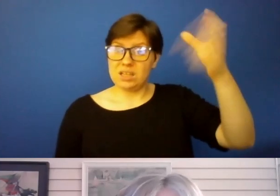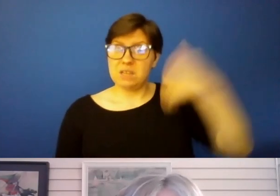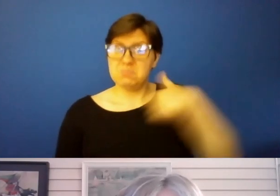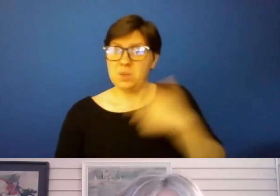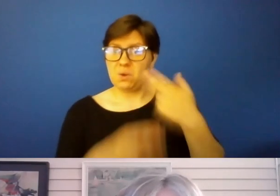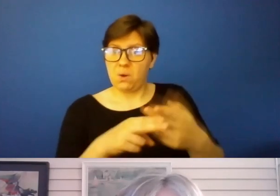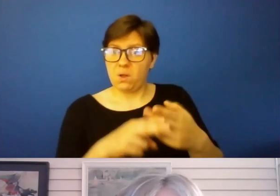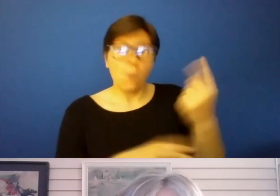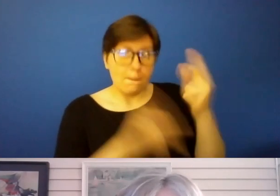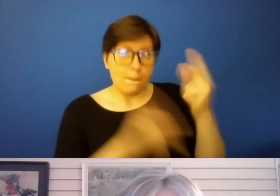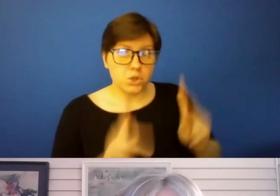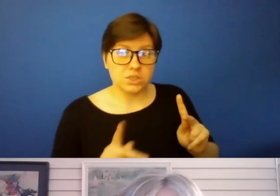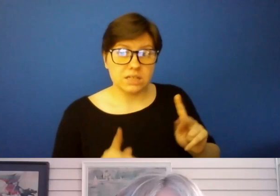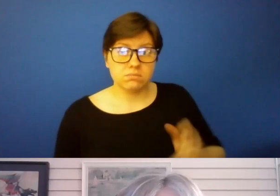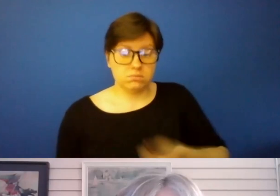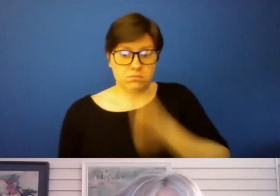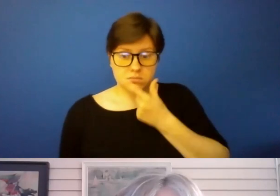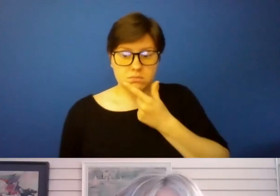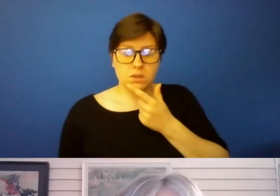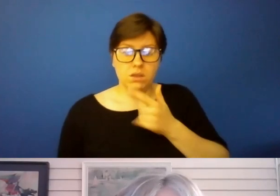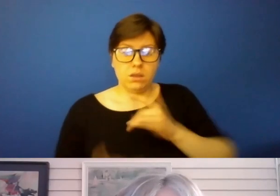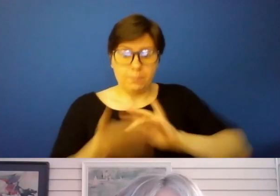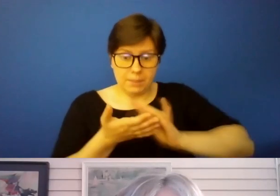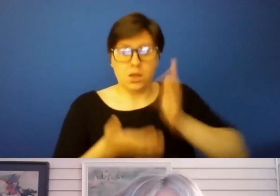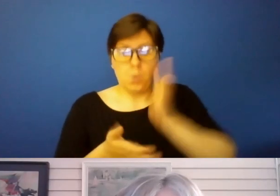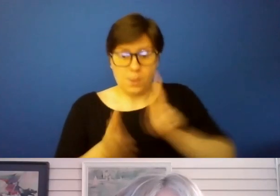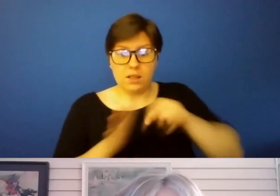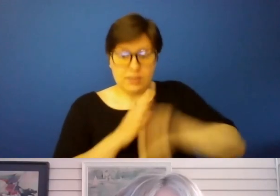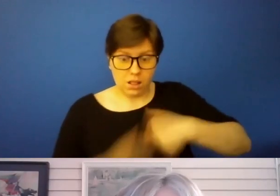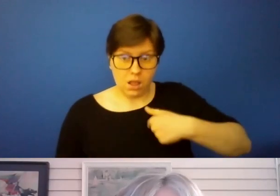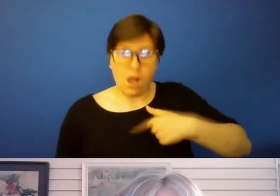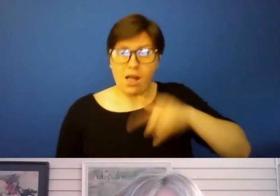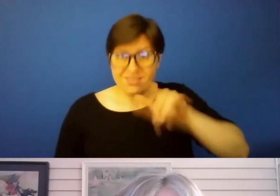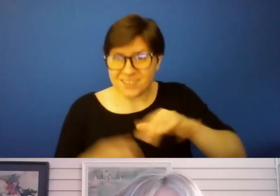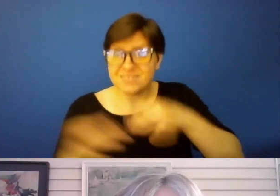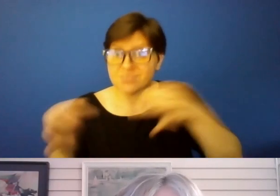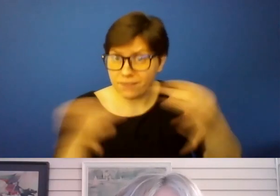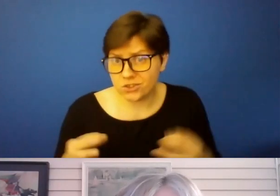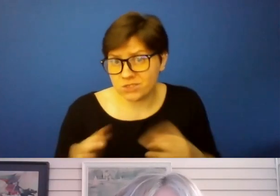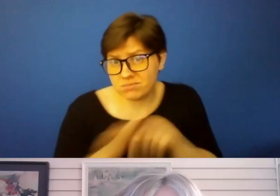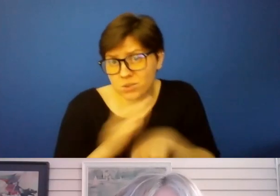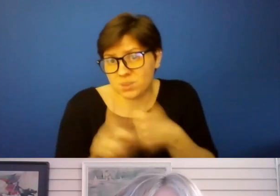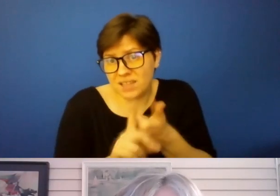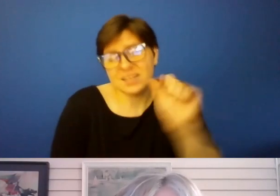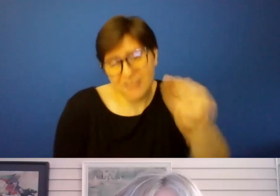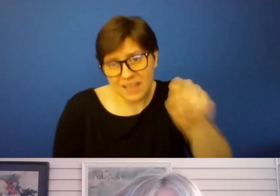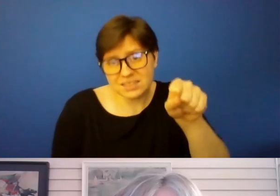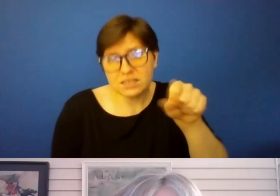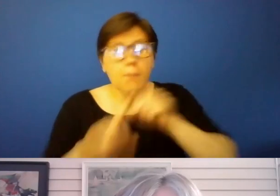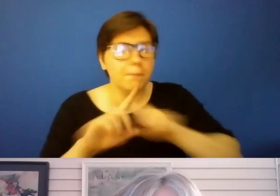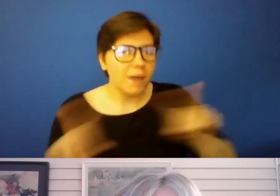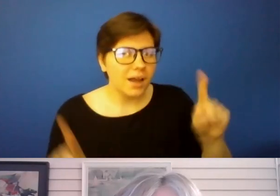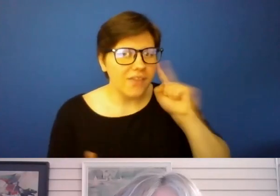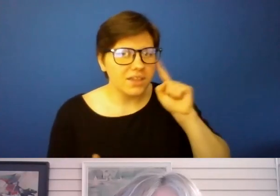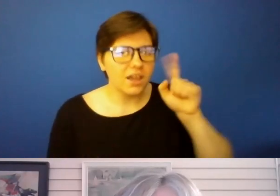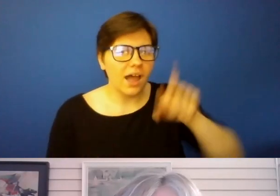person ingesting a lethal substance that causes their death. That is the definition of suicide. But I think that we have to think